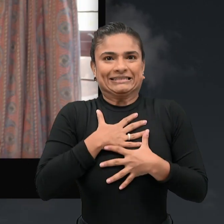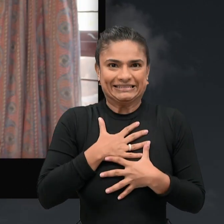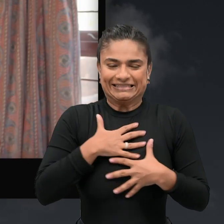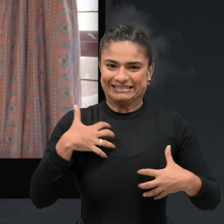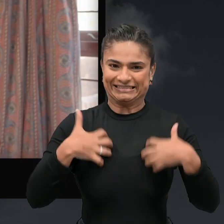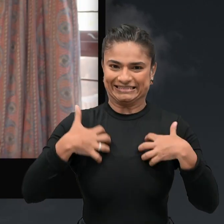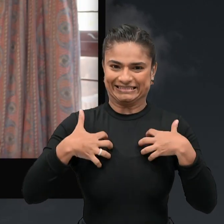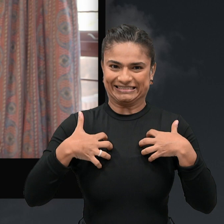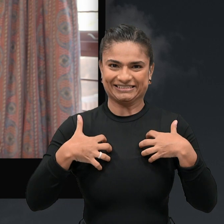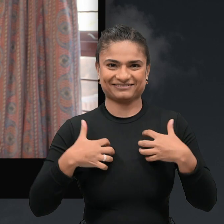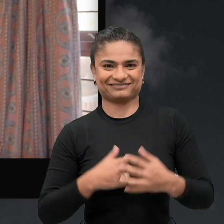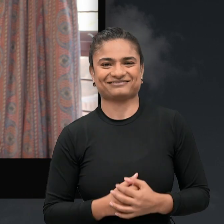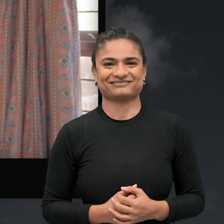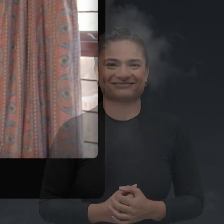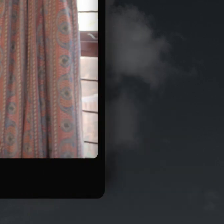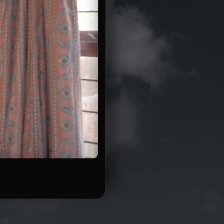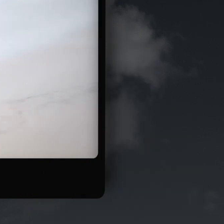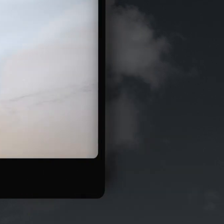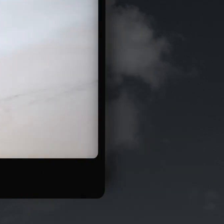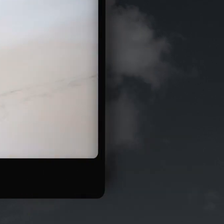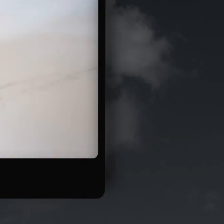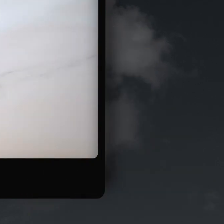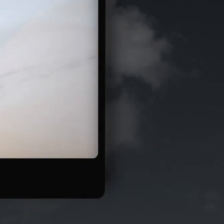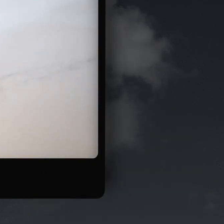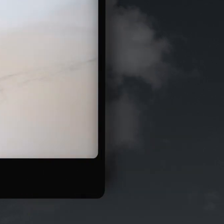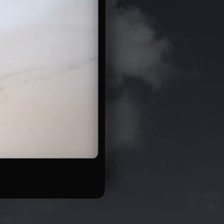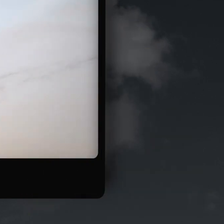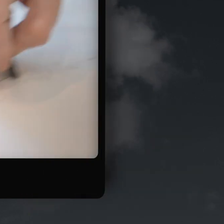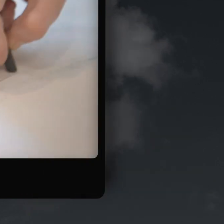with creativity makes me tick.